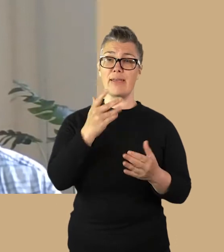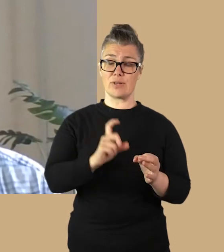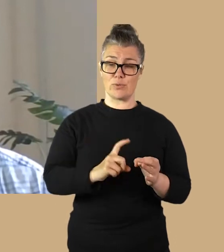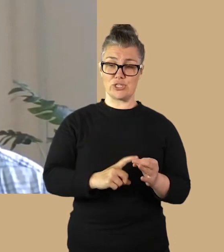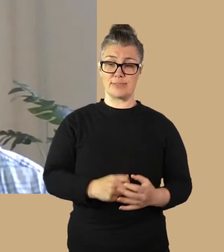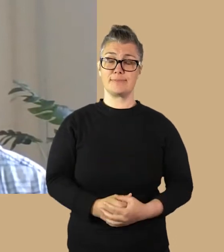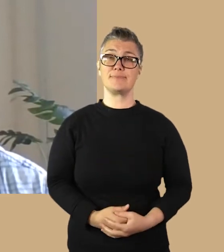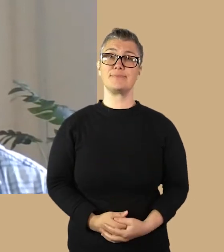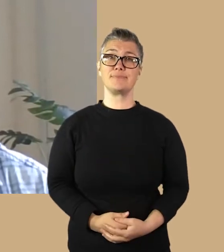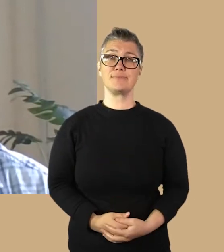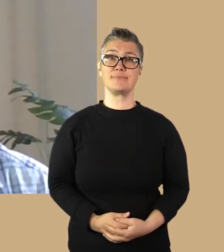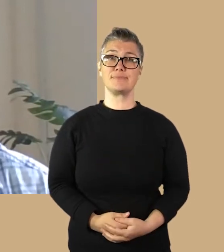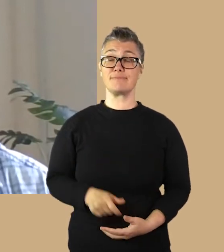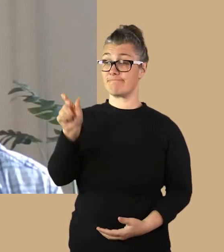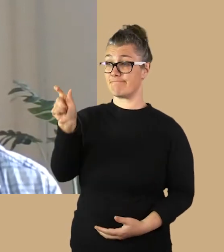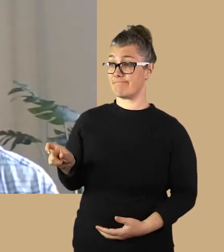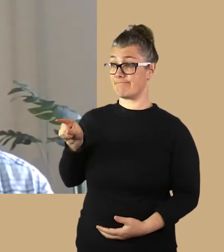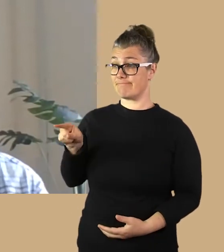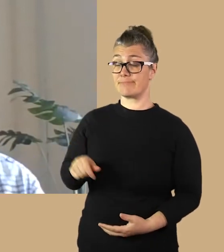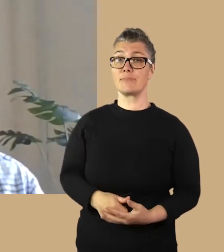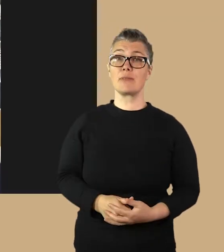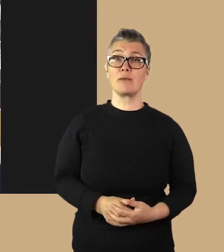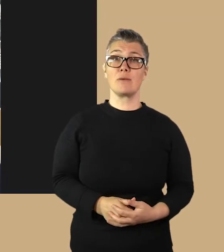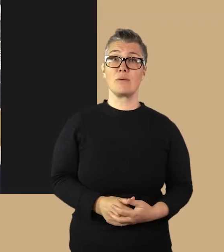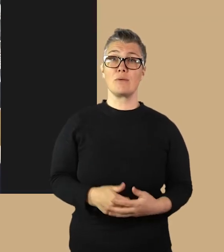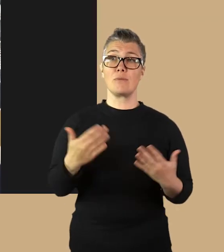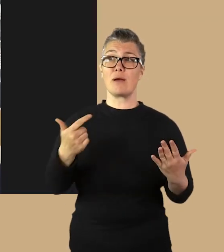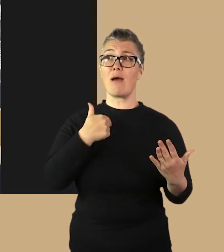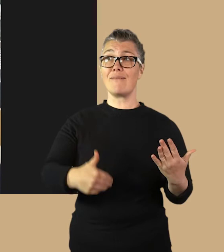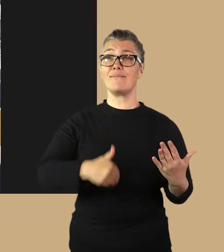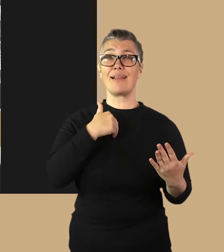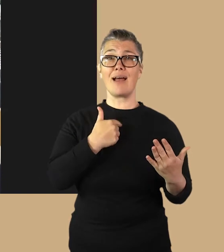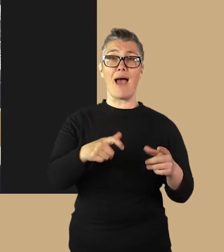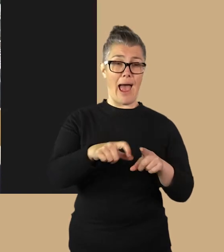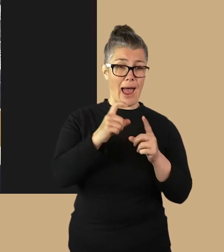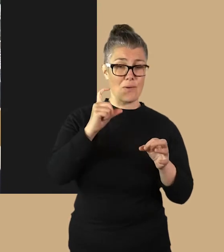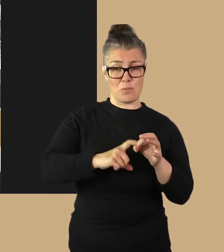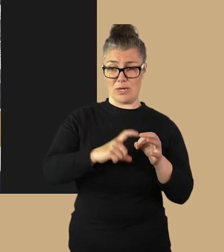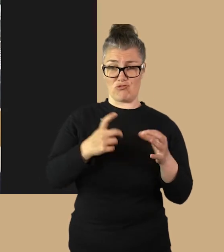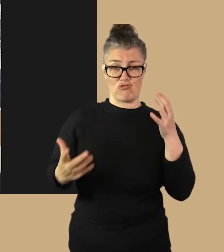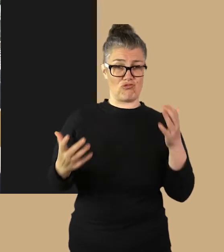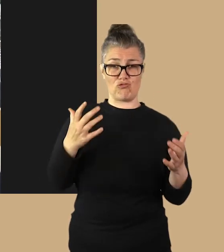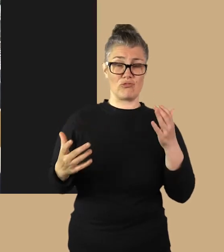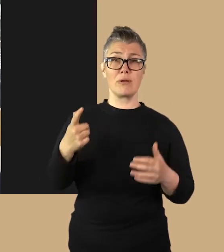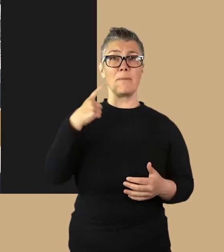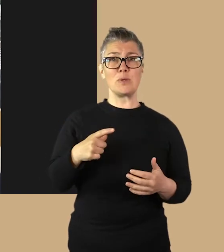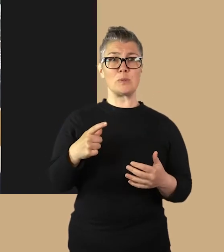Thanks, Mike, for the question. Ailey? Well, I feel like that's a hard question to ask